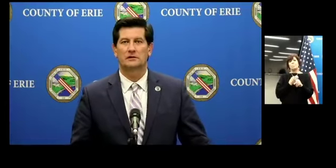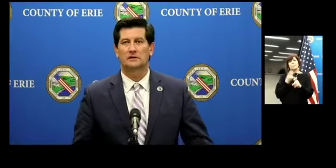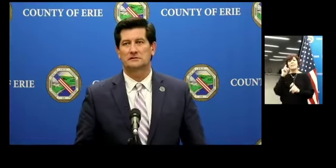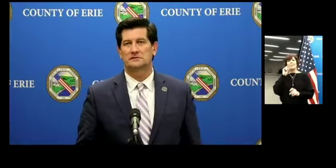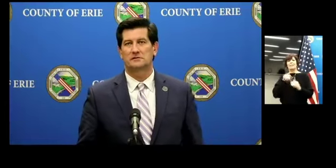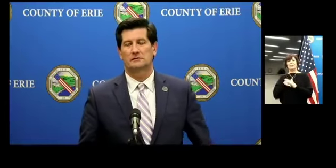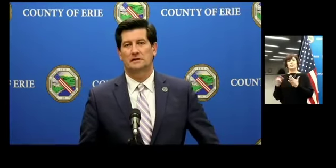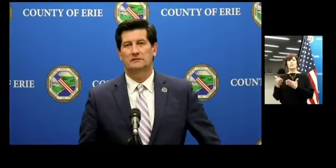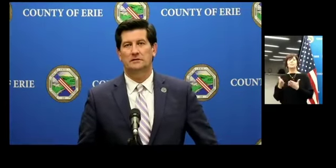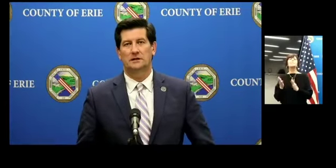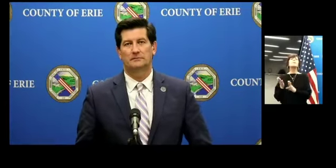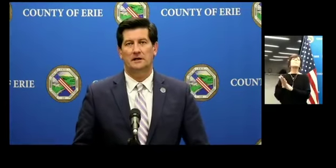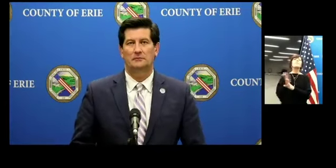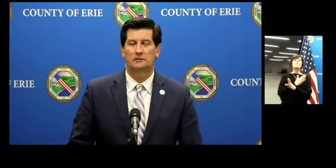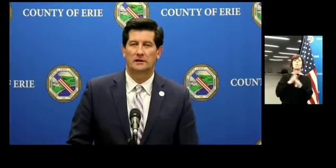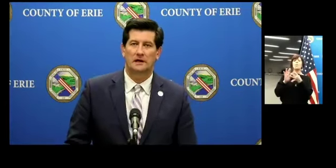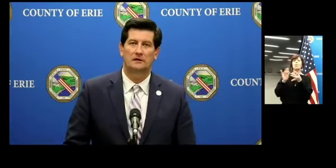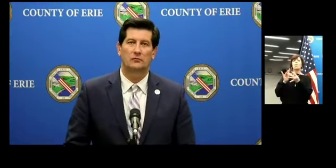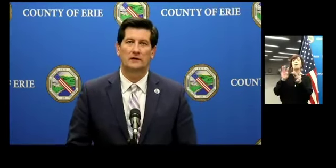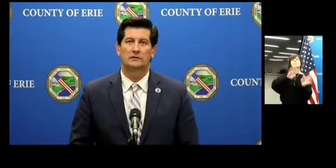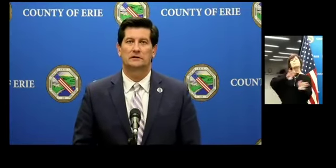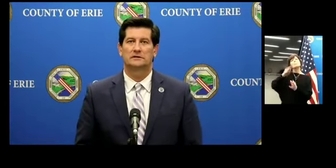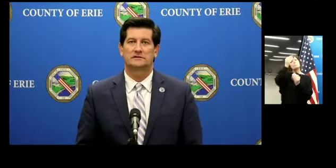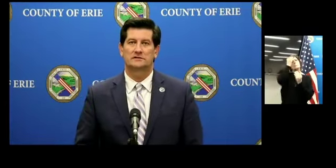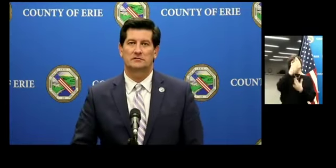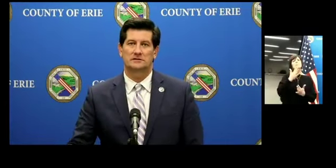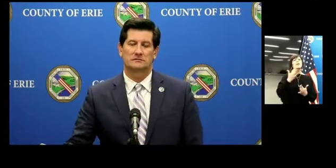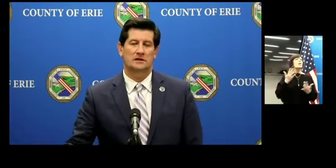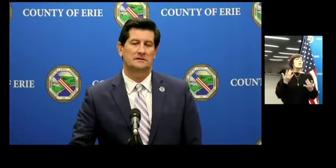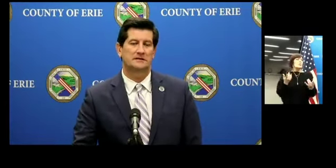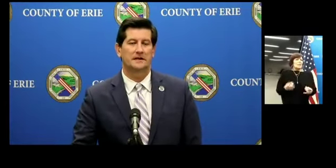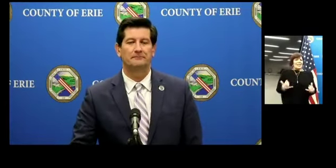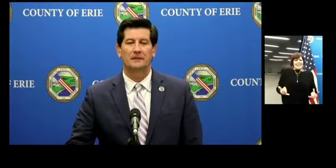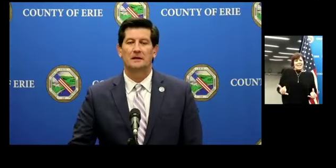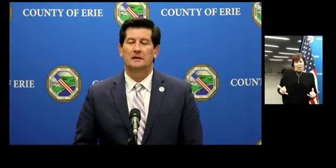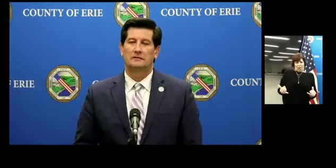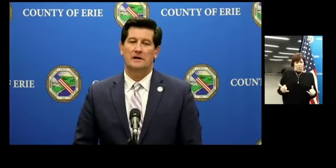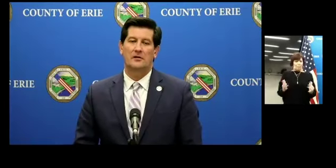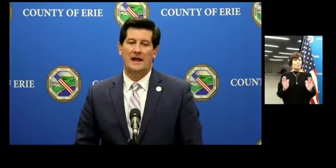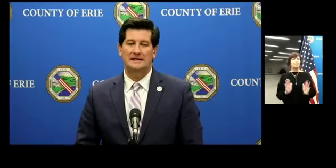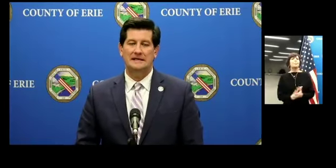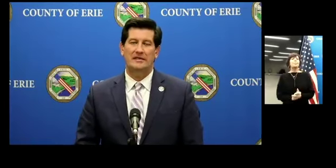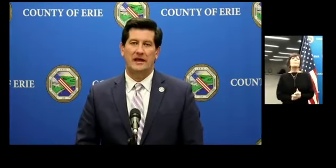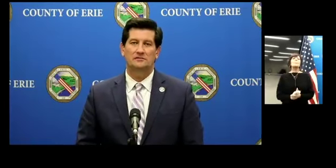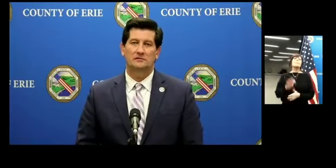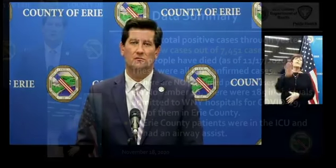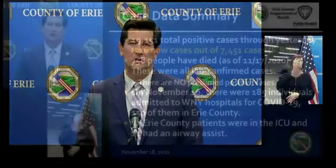we go into cluster zone, I want to give a little update on where we are and why we're in the situation we are today. There are now